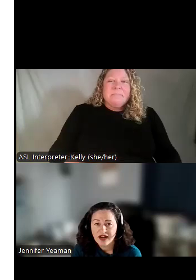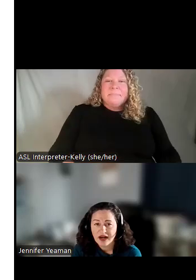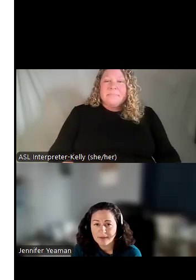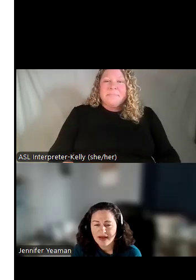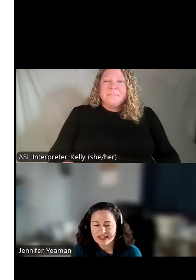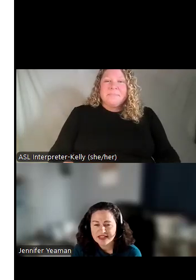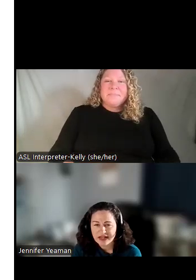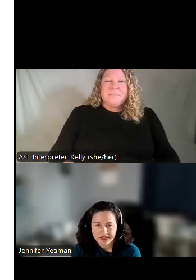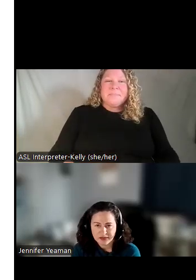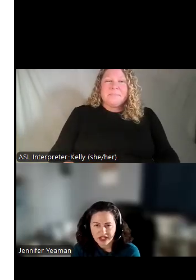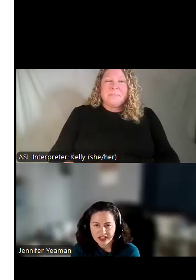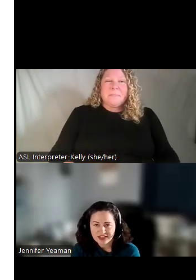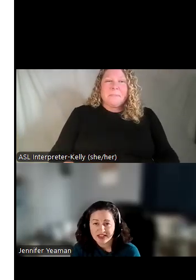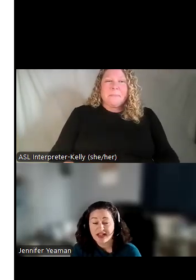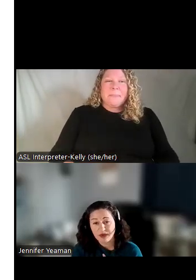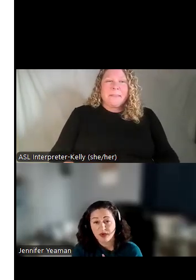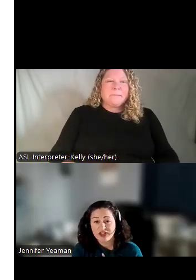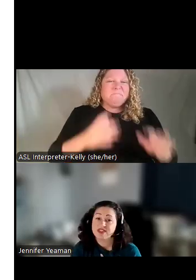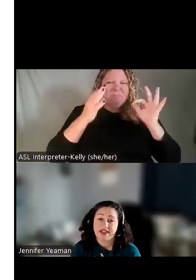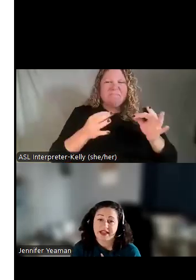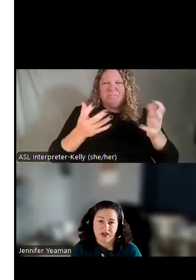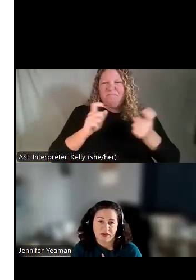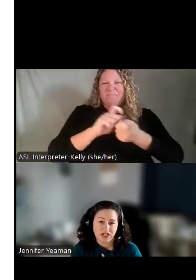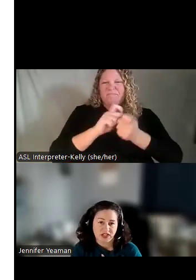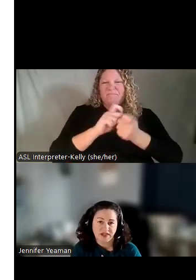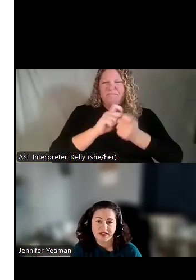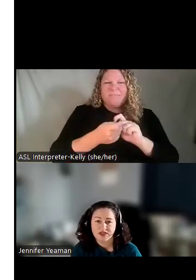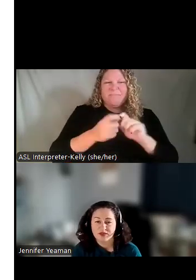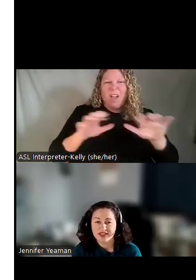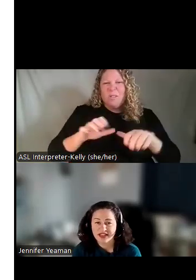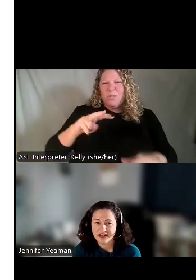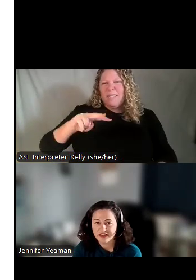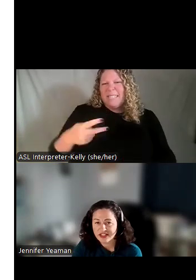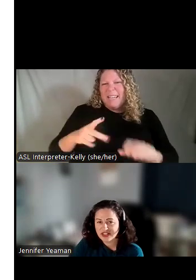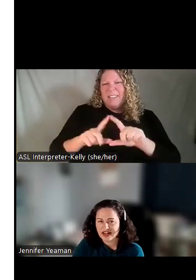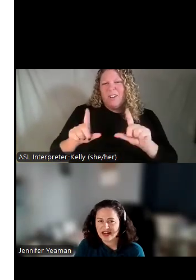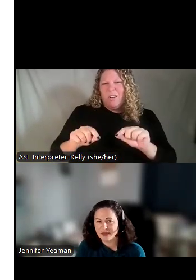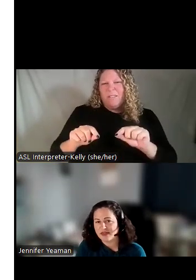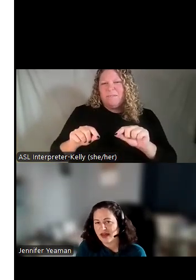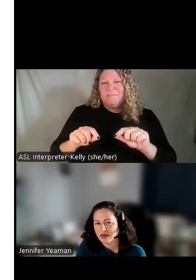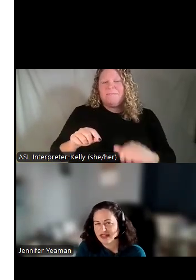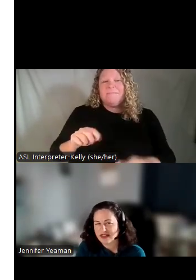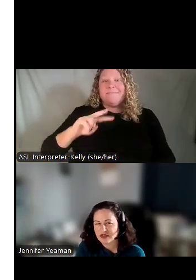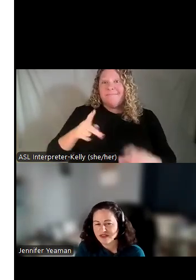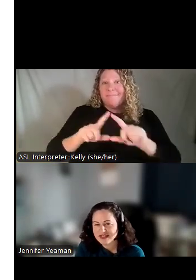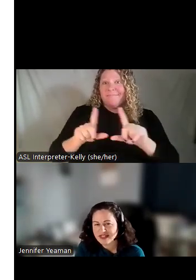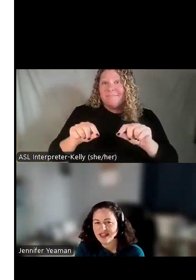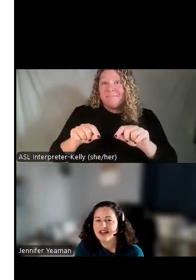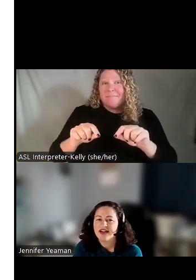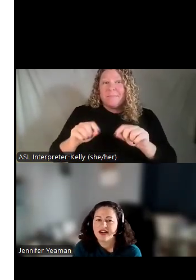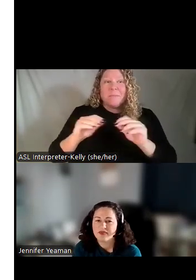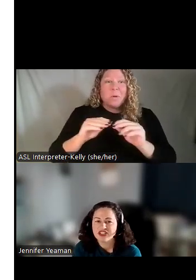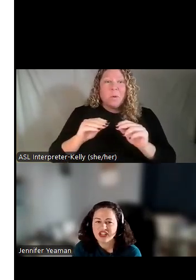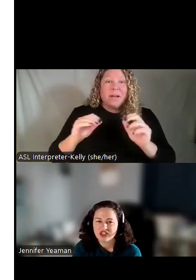cycle, I decided on some changes and I would want to do a second iteration. So in my second iteration, I thought I would get a little